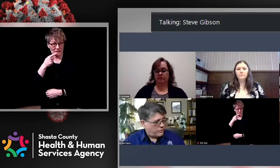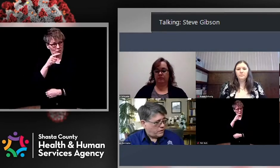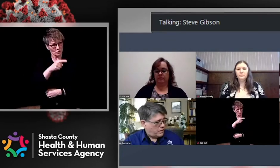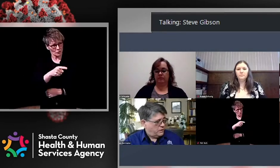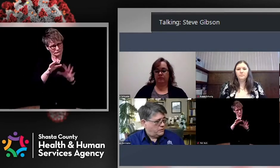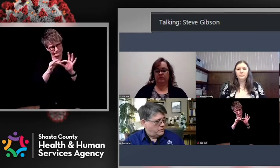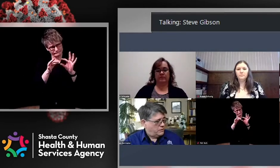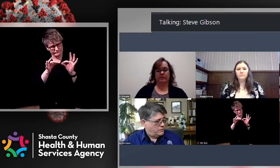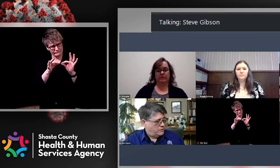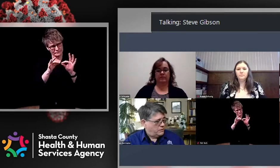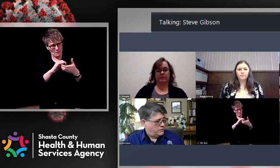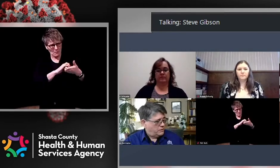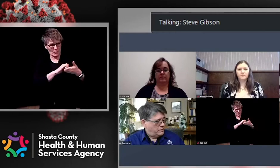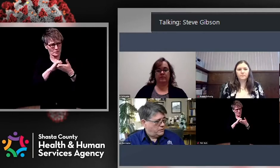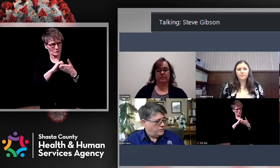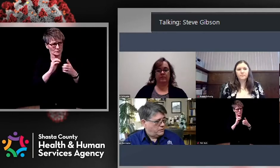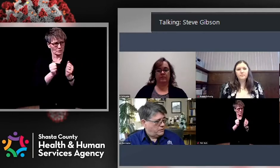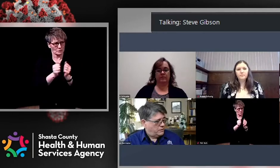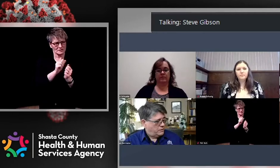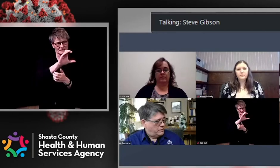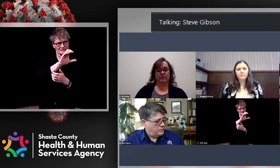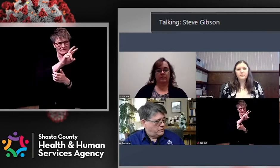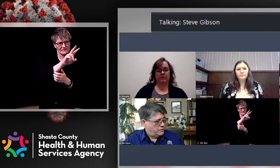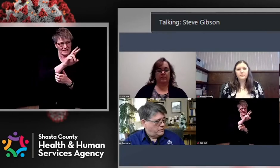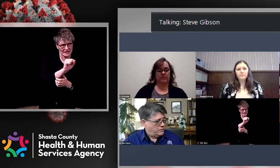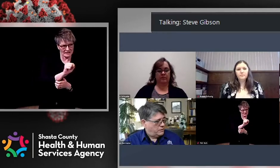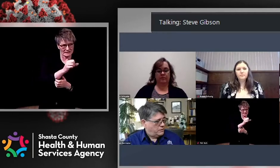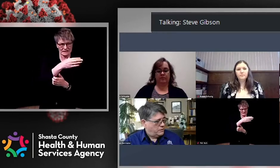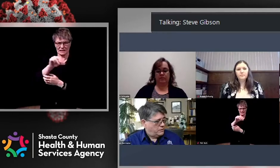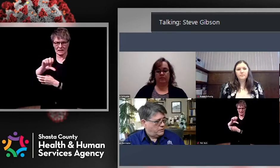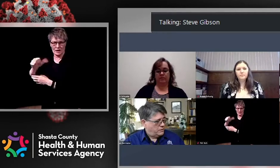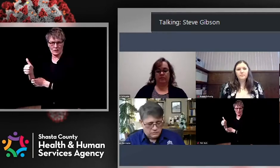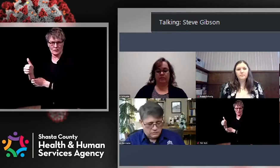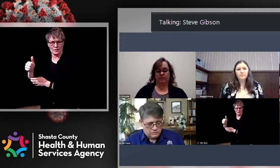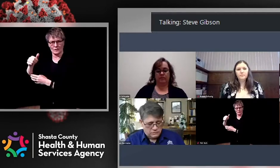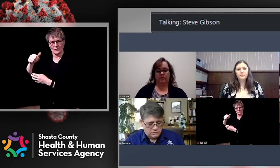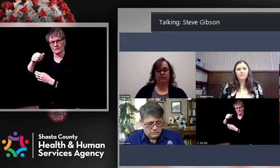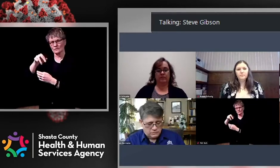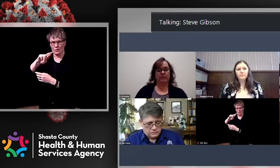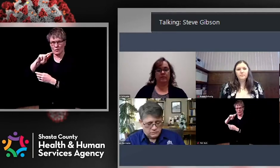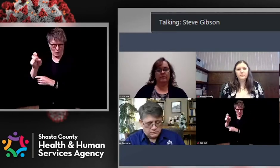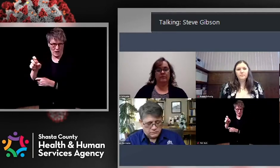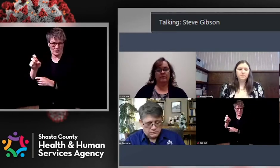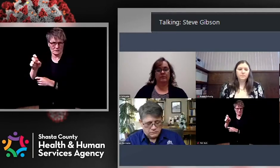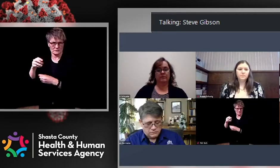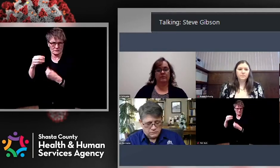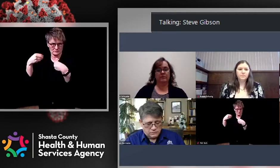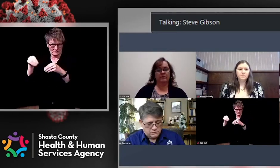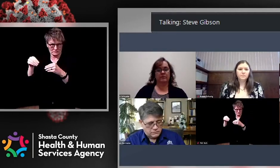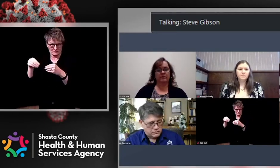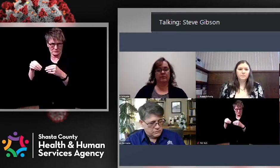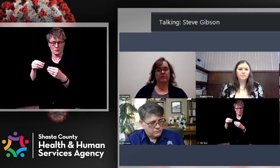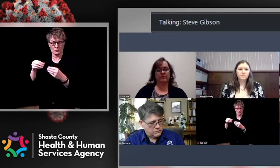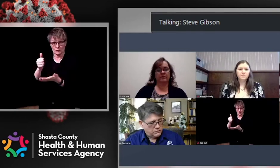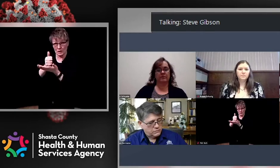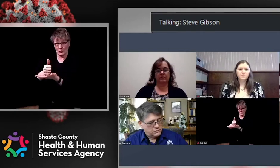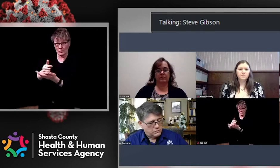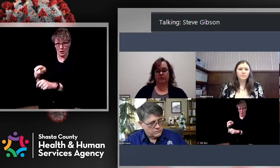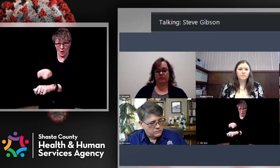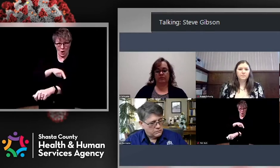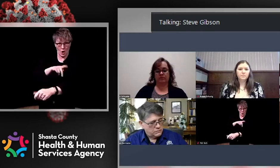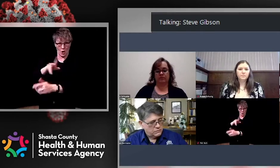pharmacy to inoculate the long-term care residents. Are those the Pfizer